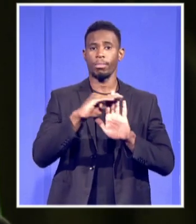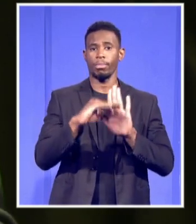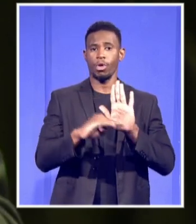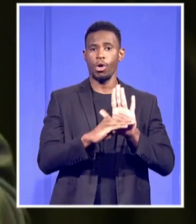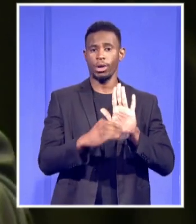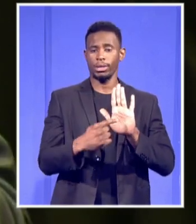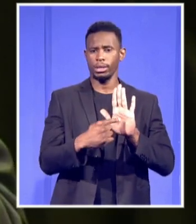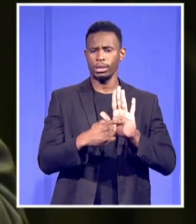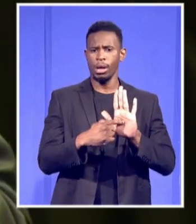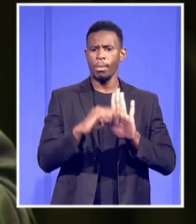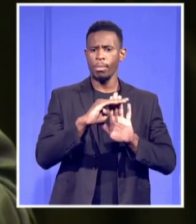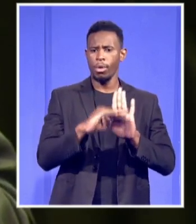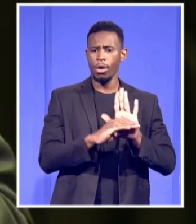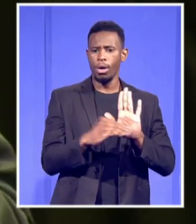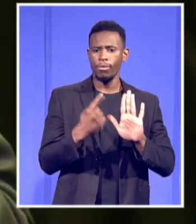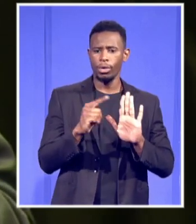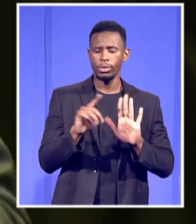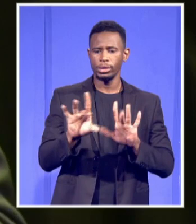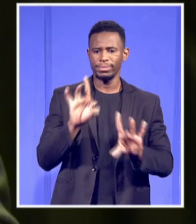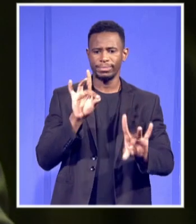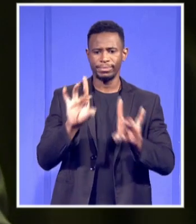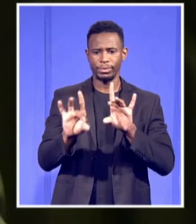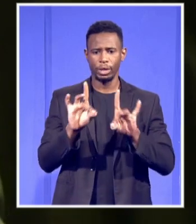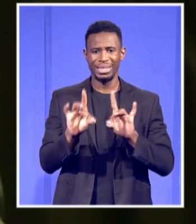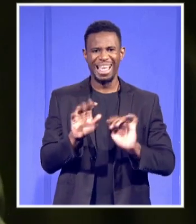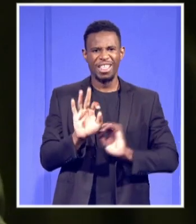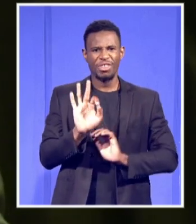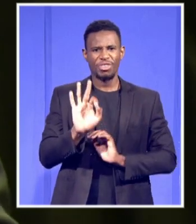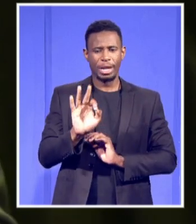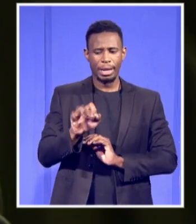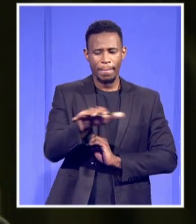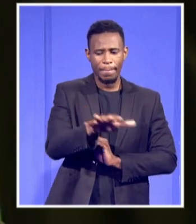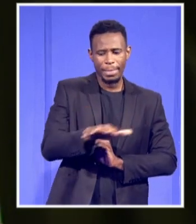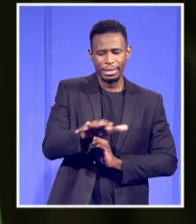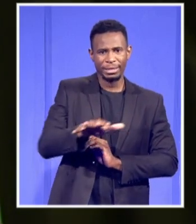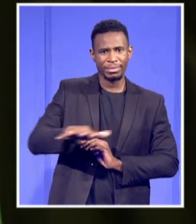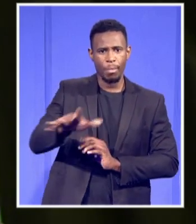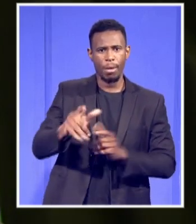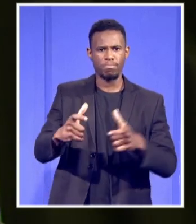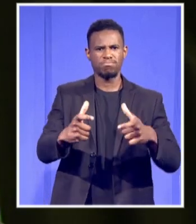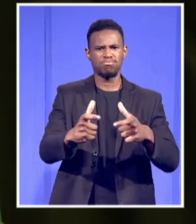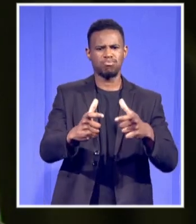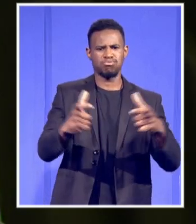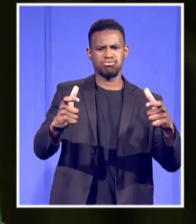of selecting 3 large urban areas. This is where